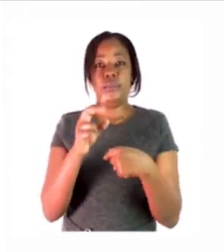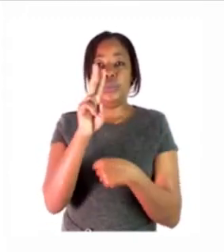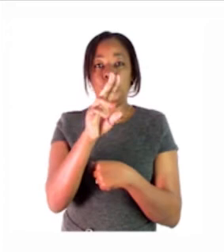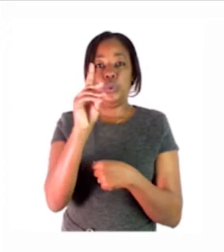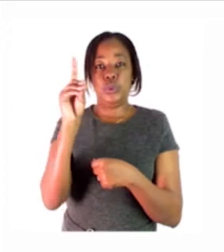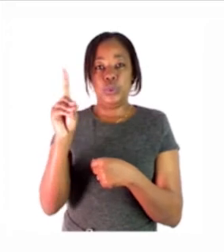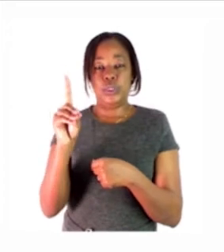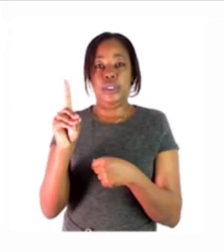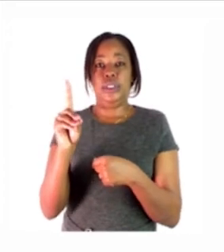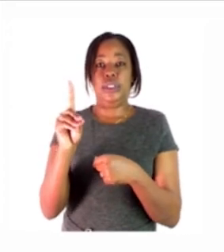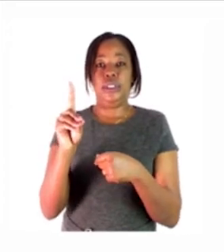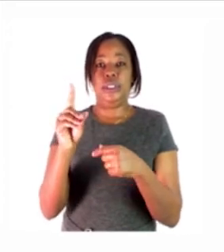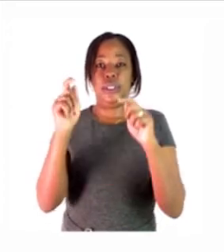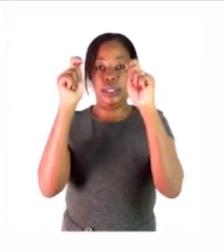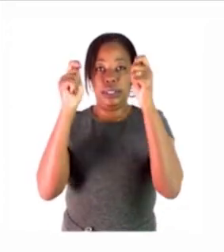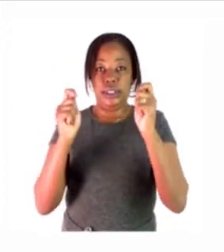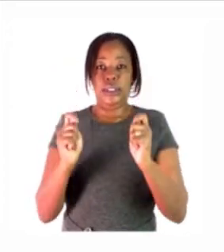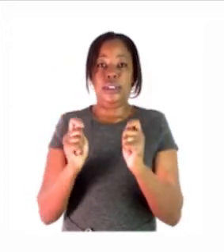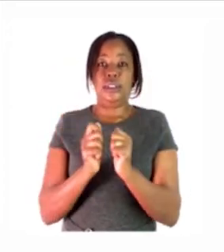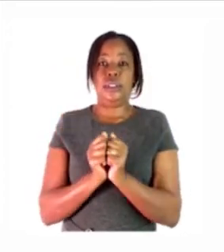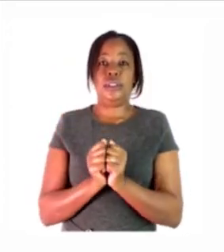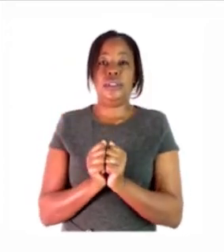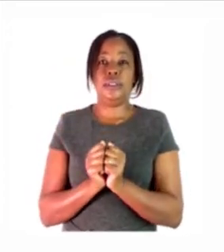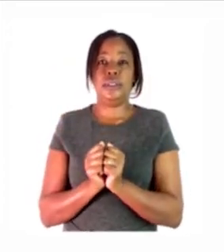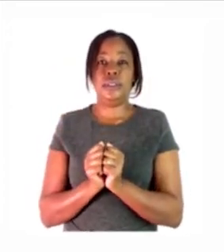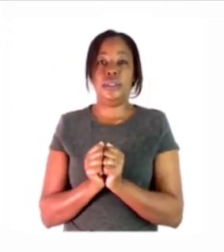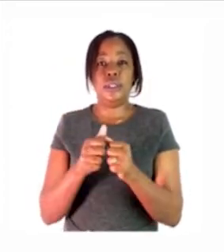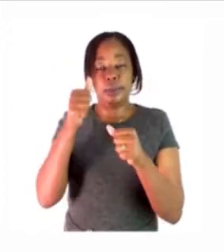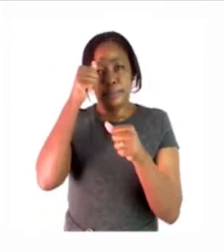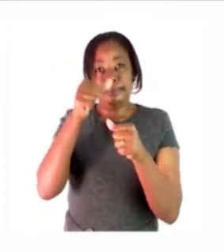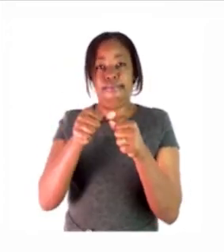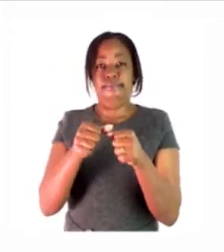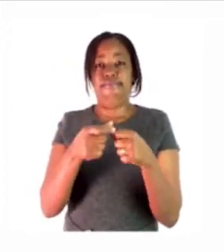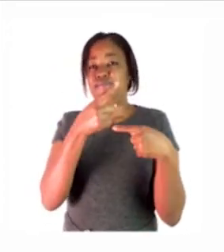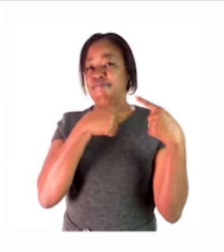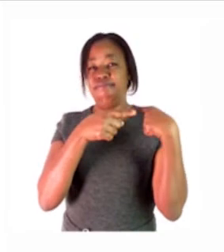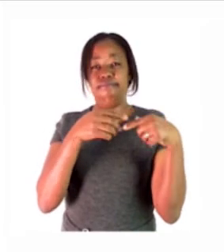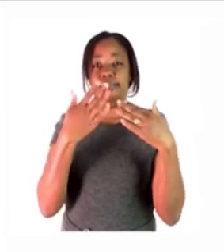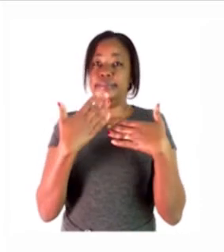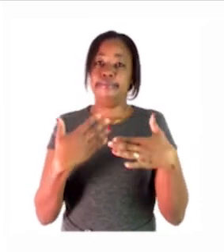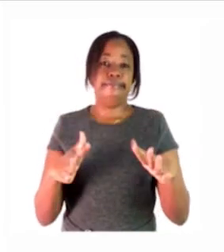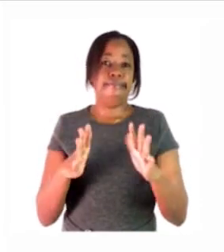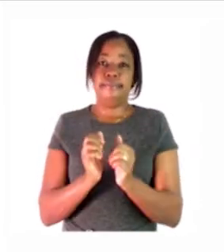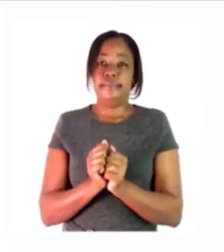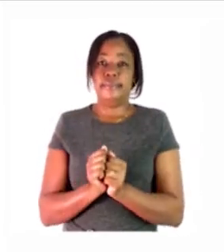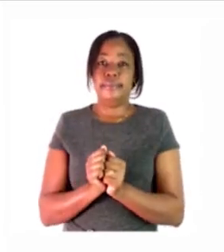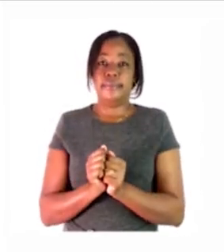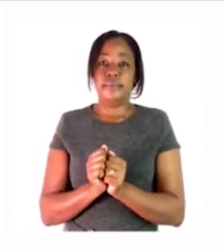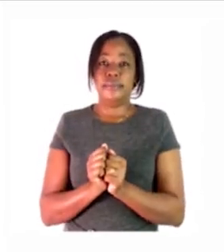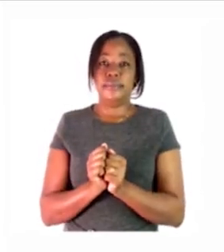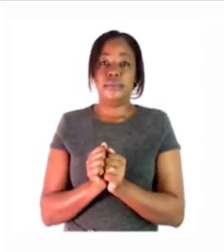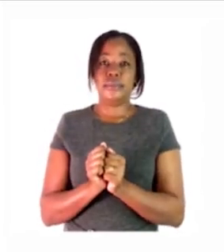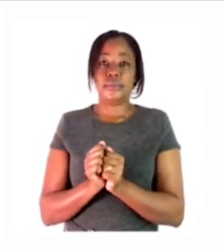the two-dimensional shapes. Do you also remember your shapes? If you look at these shapes which are here on this page,